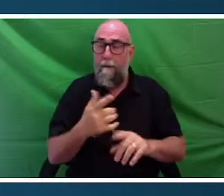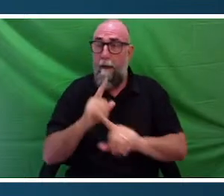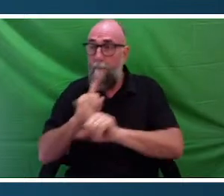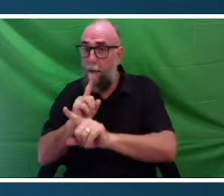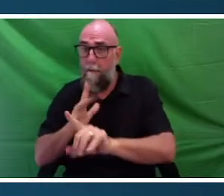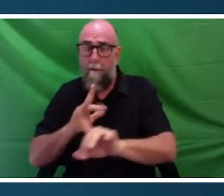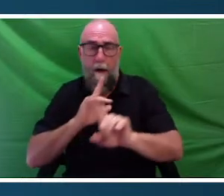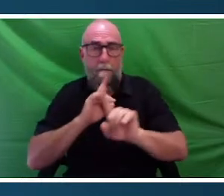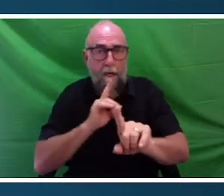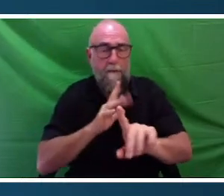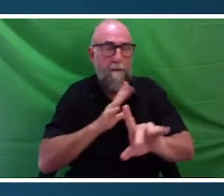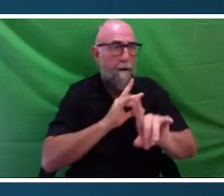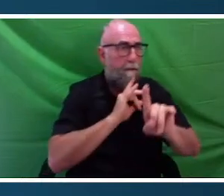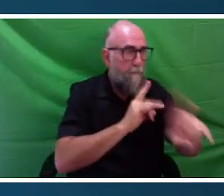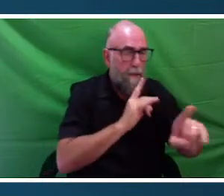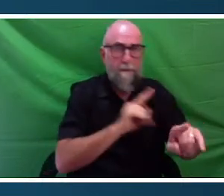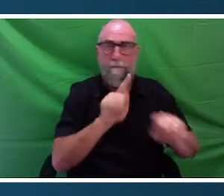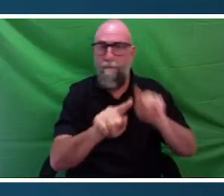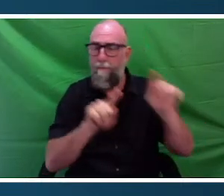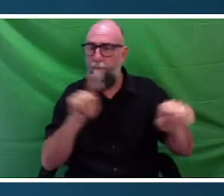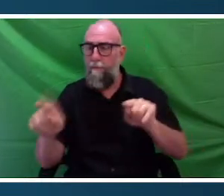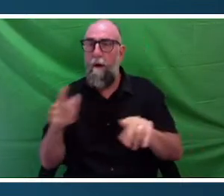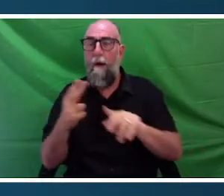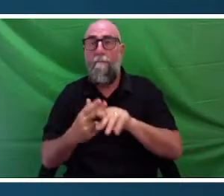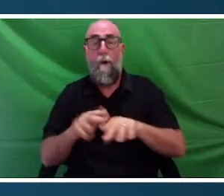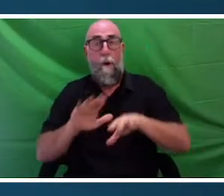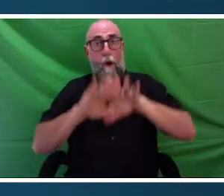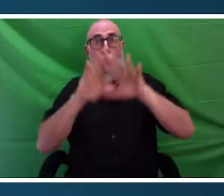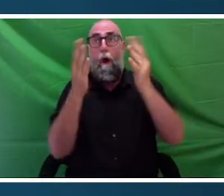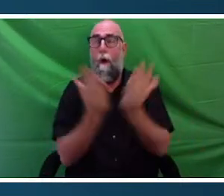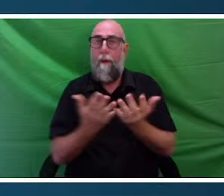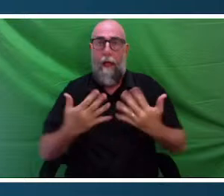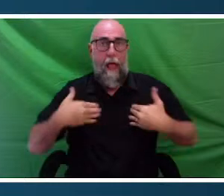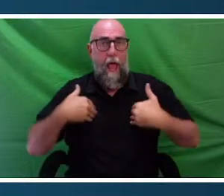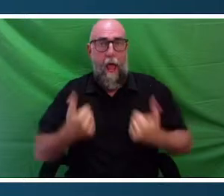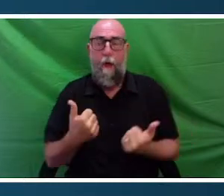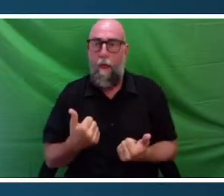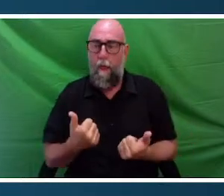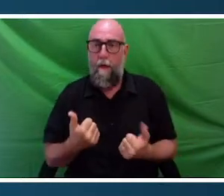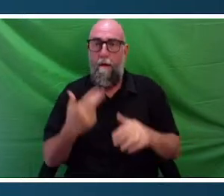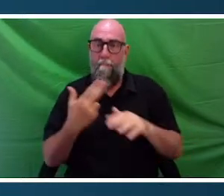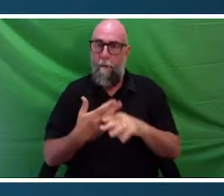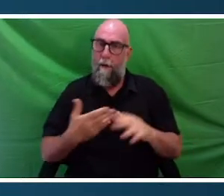WHO Foundation and the Global Health Centre of the Geneva Graduate Institute.